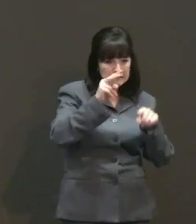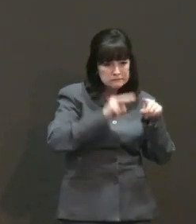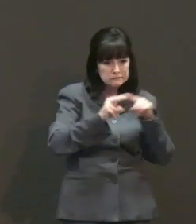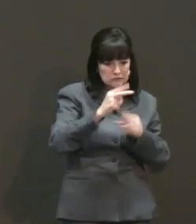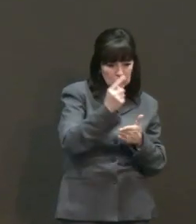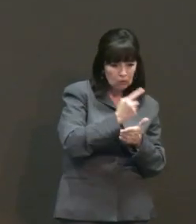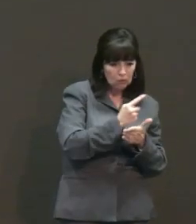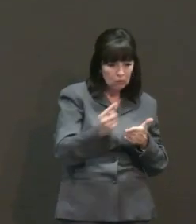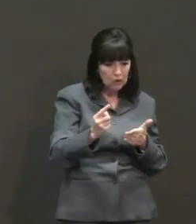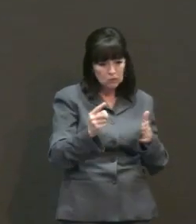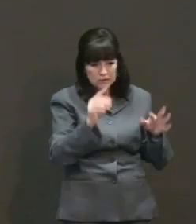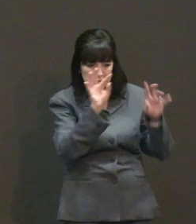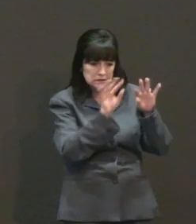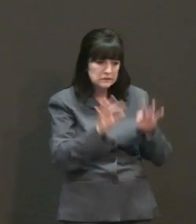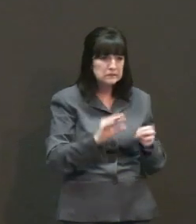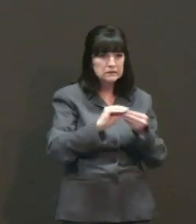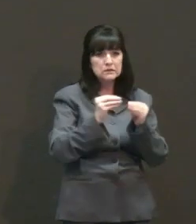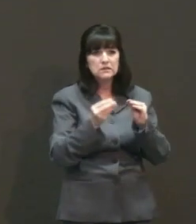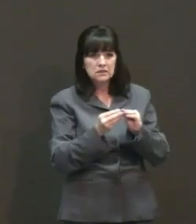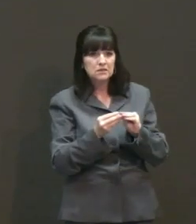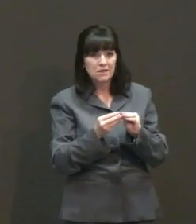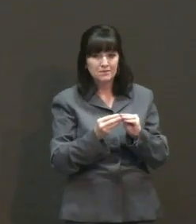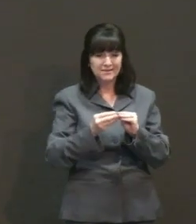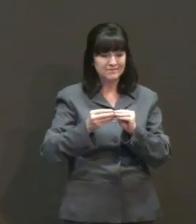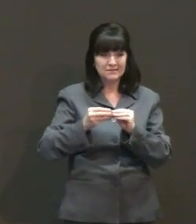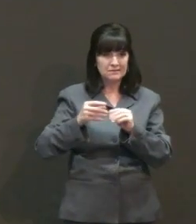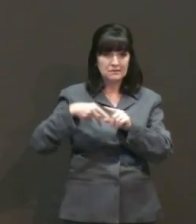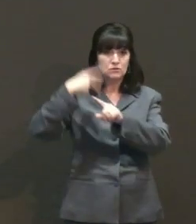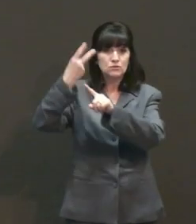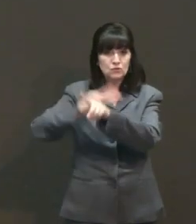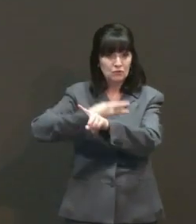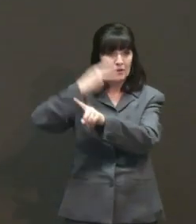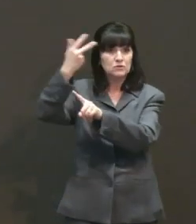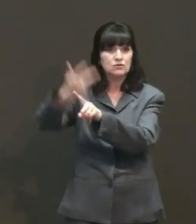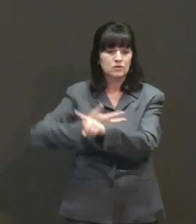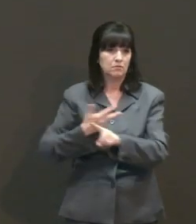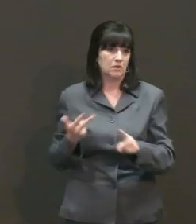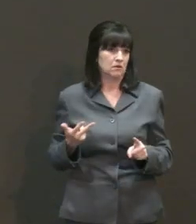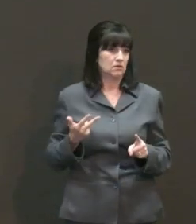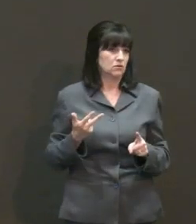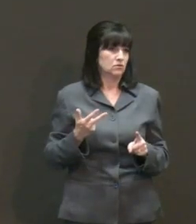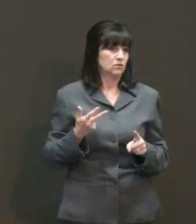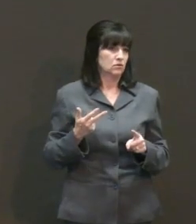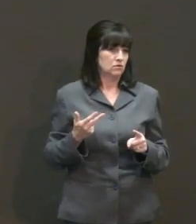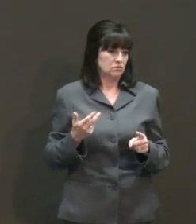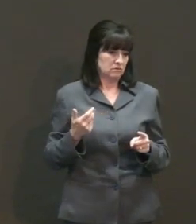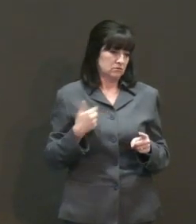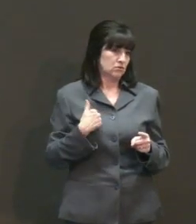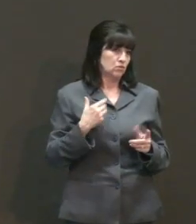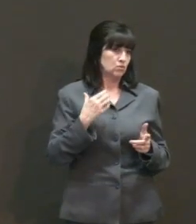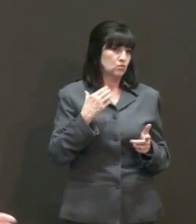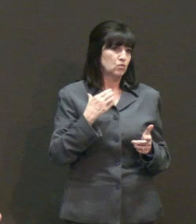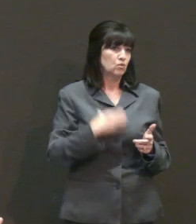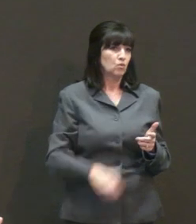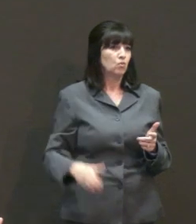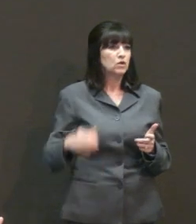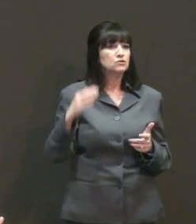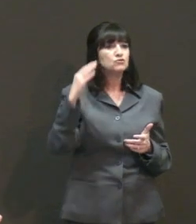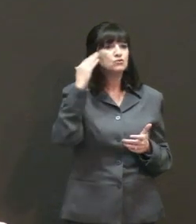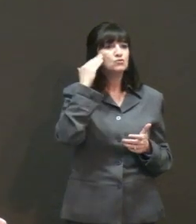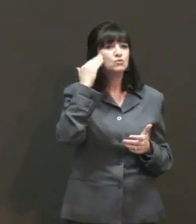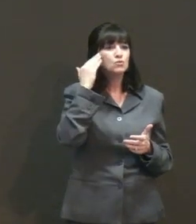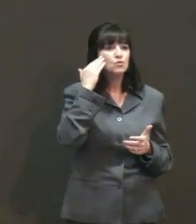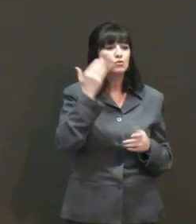more uncertain we are about the numbers. I would have been delighted to be able to come in here today and say that our peak was